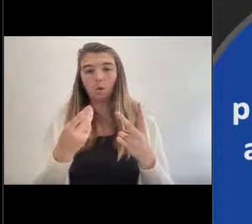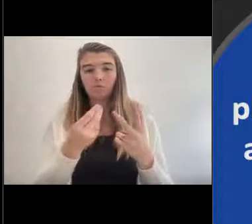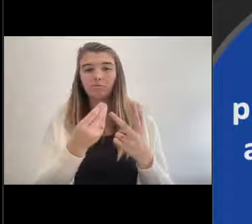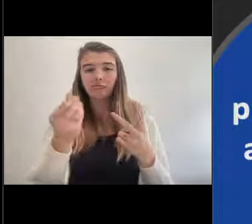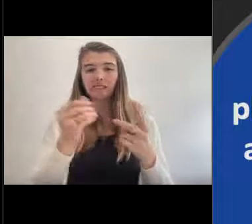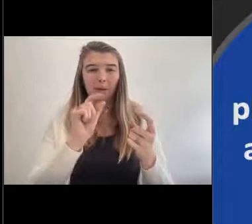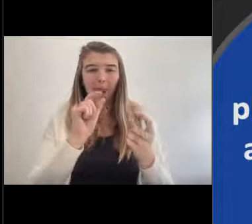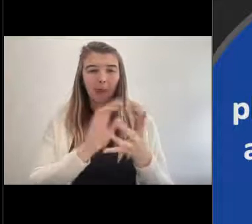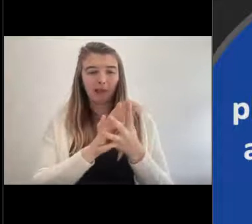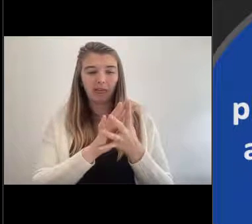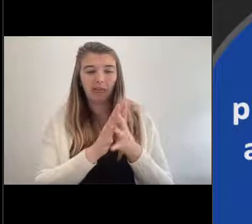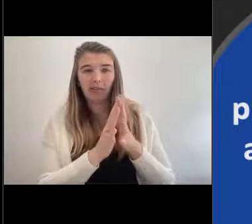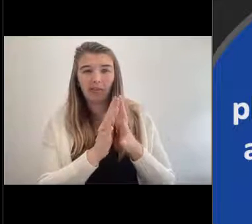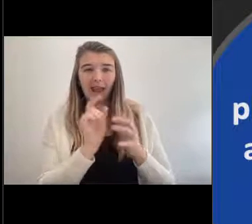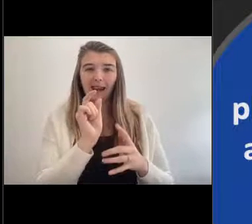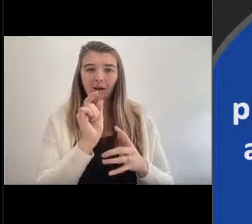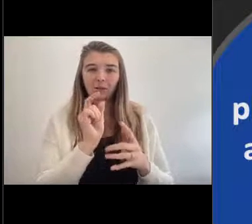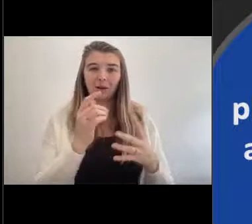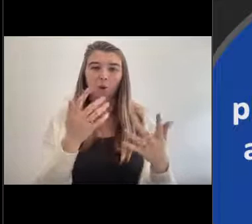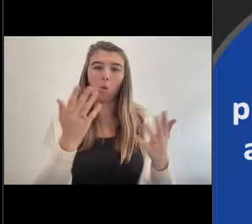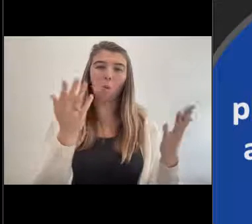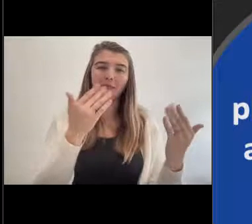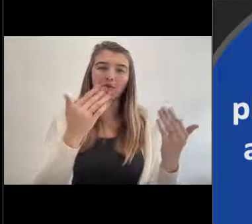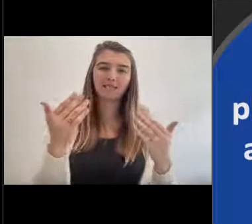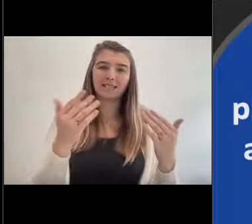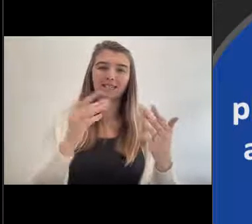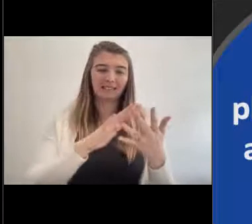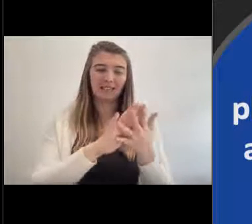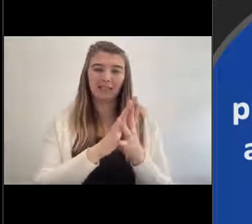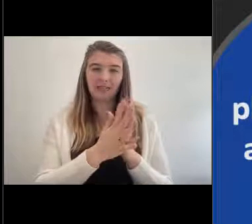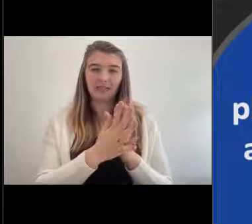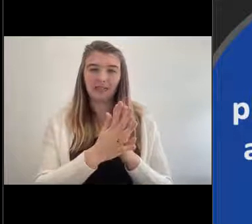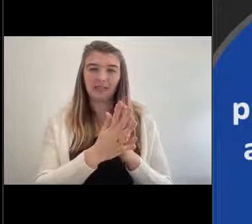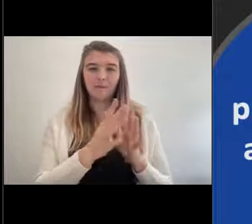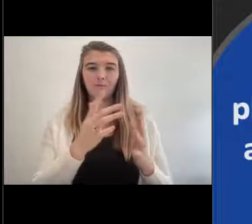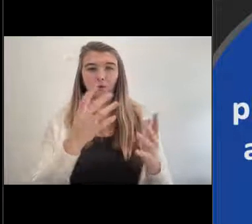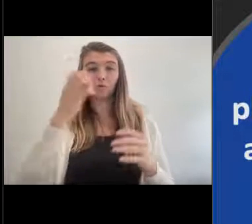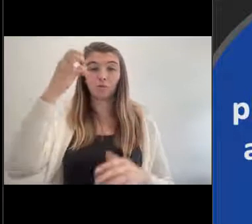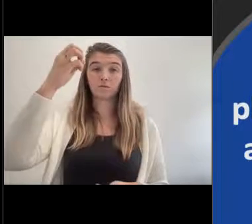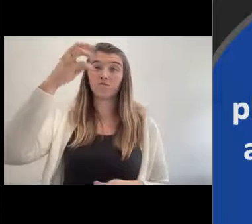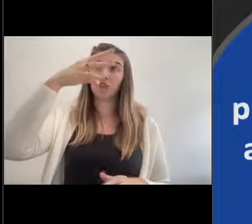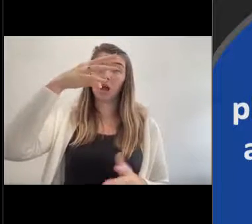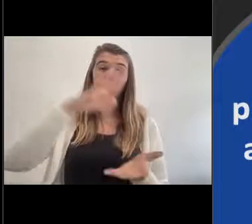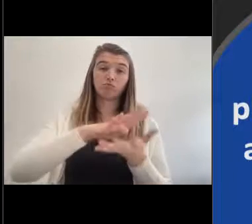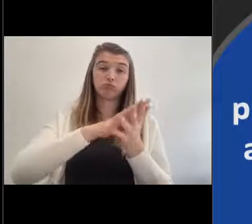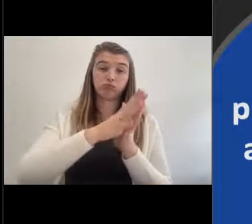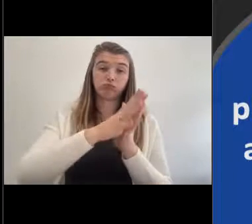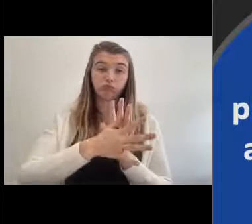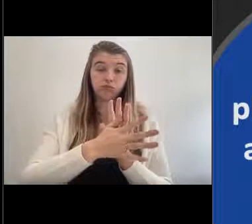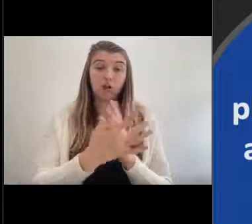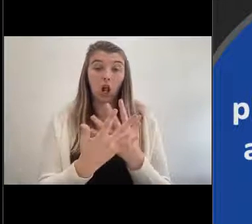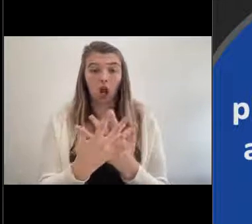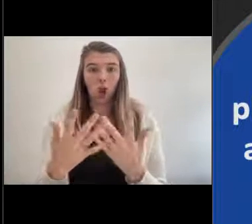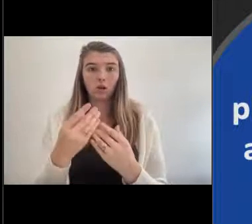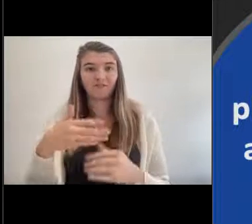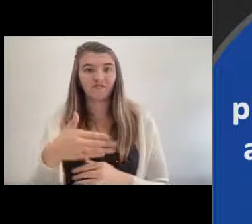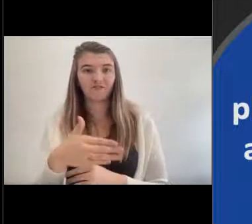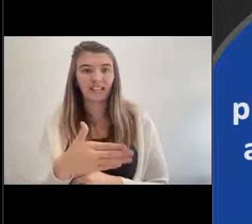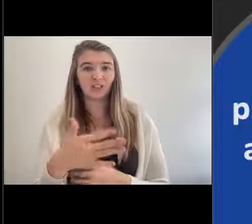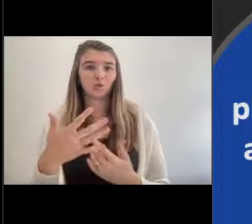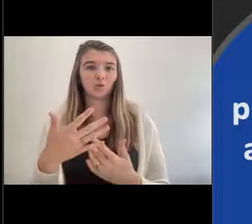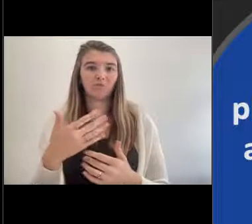through processes such as photodegradation by the sun's UV rays. They can be ingested by a whole host of organisms, and also they